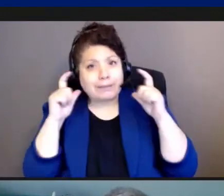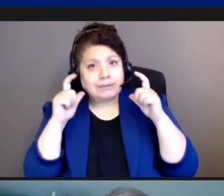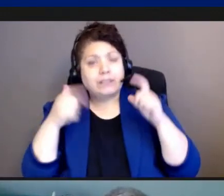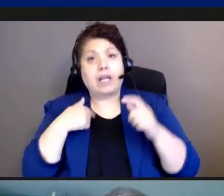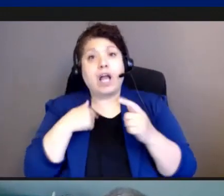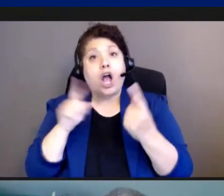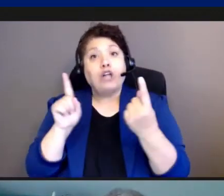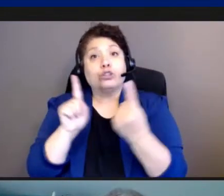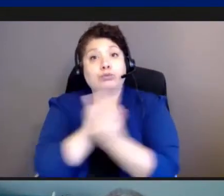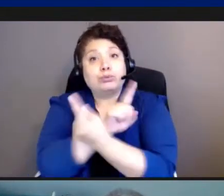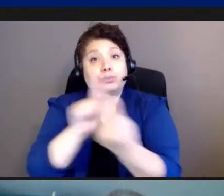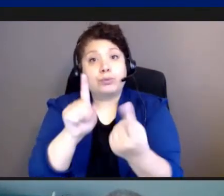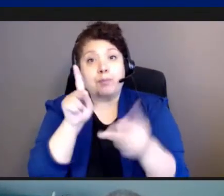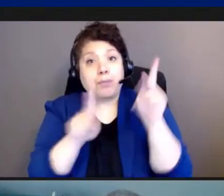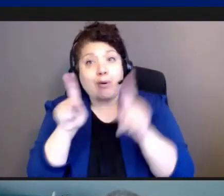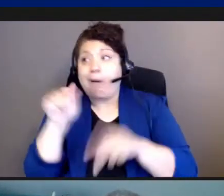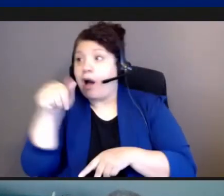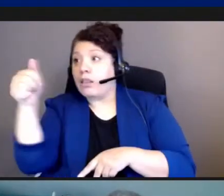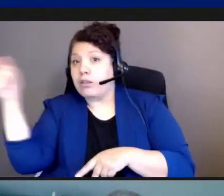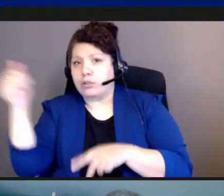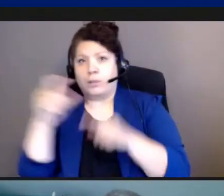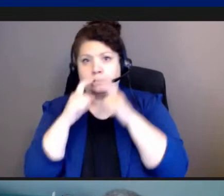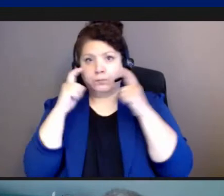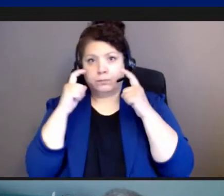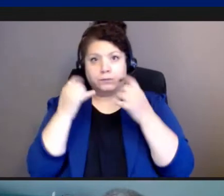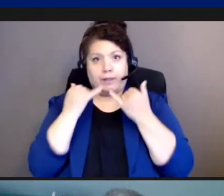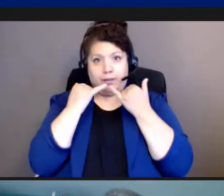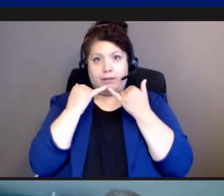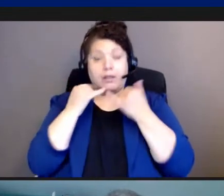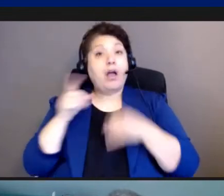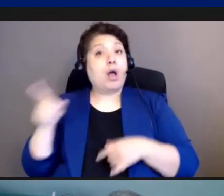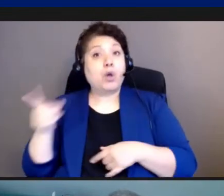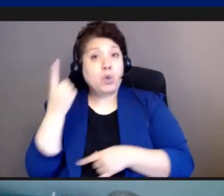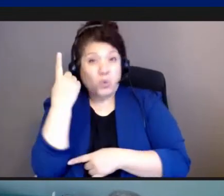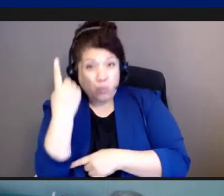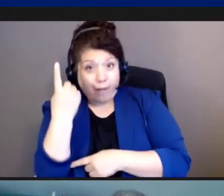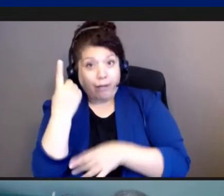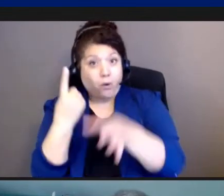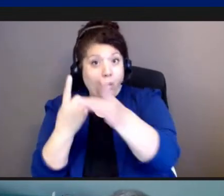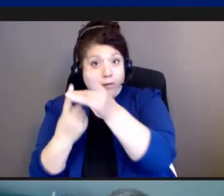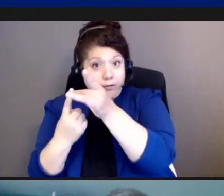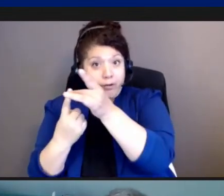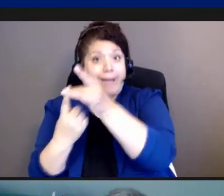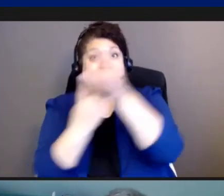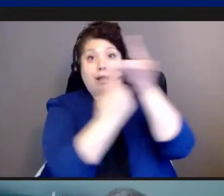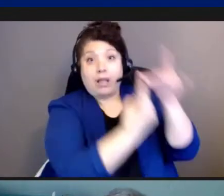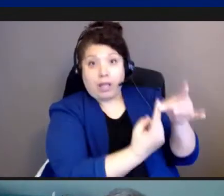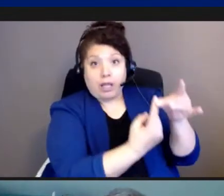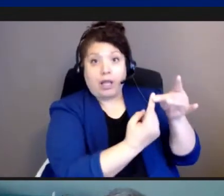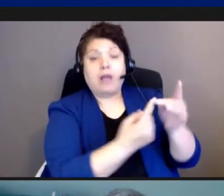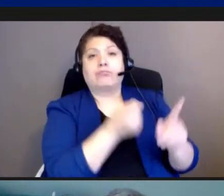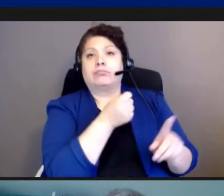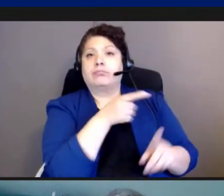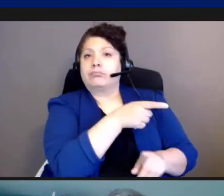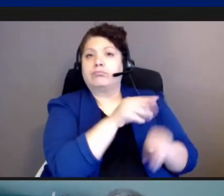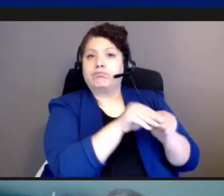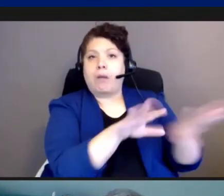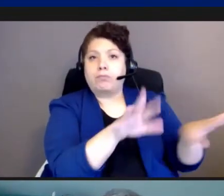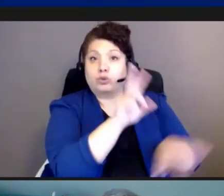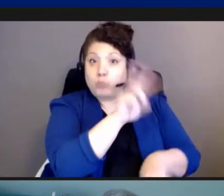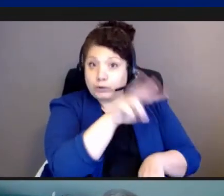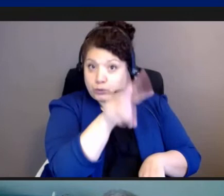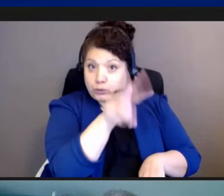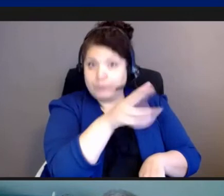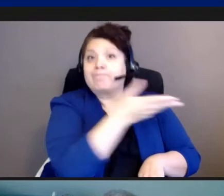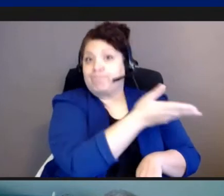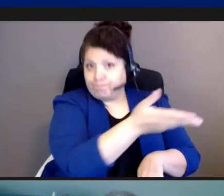are just so important. In this wedding cluster, that one person led to at least 22 others testing positive, including one person